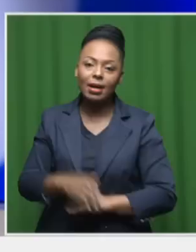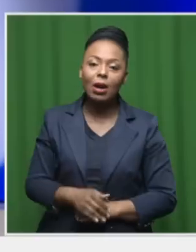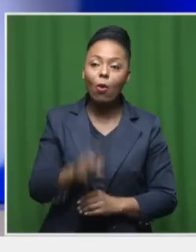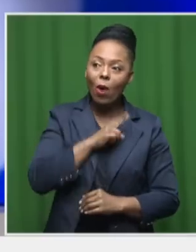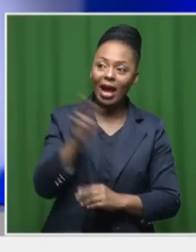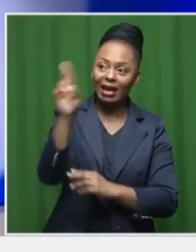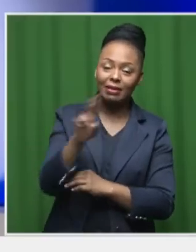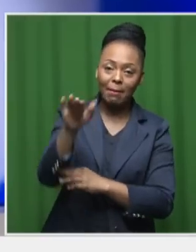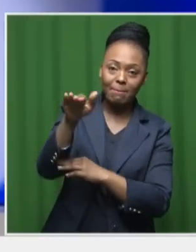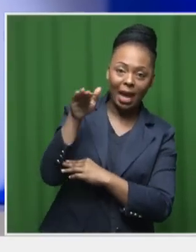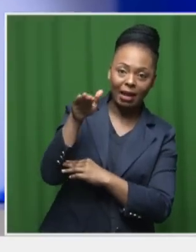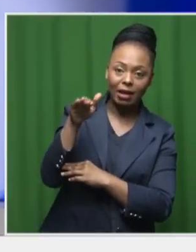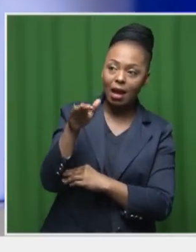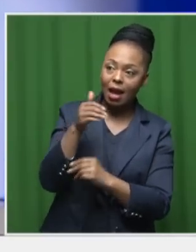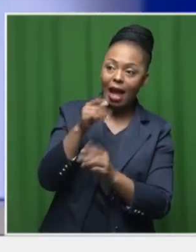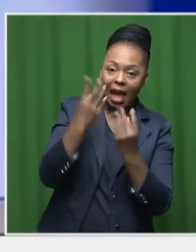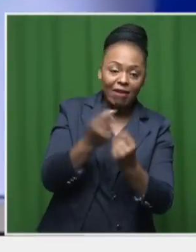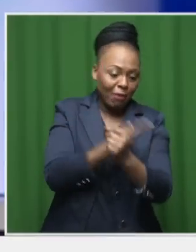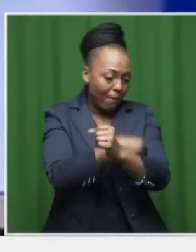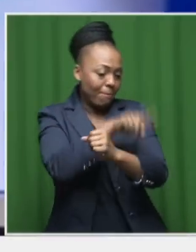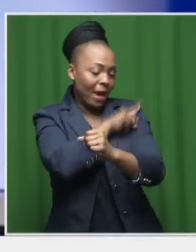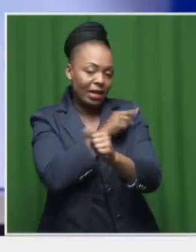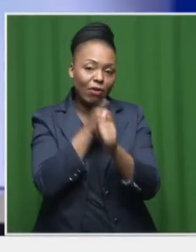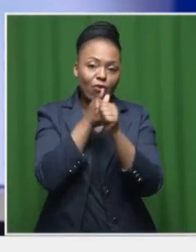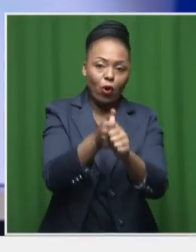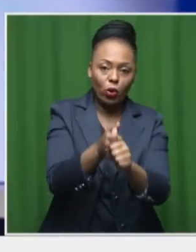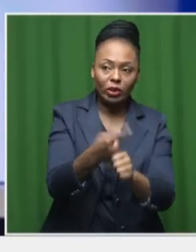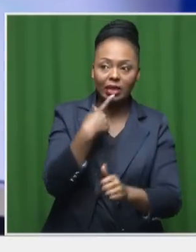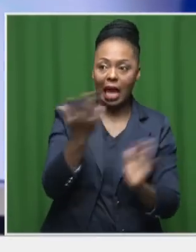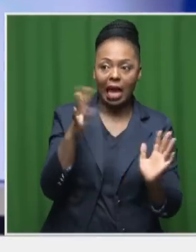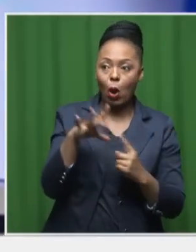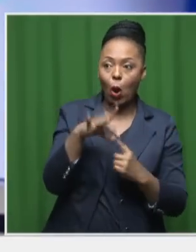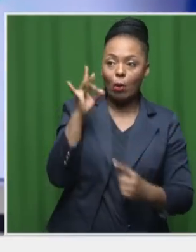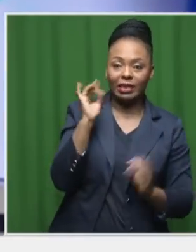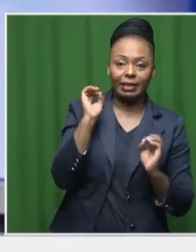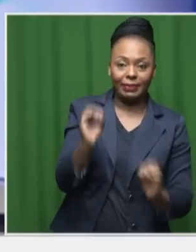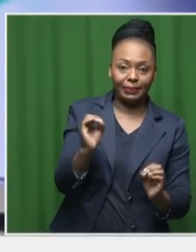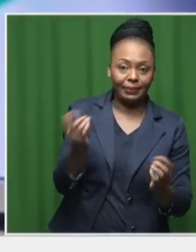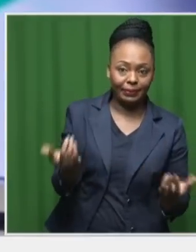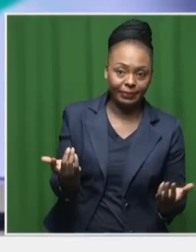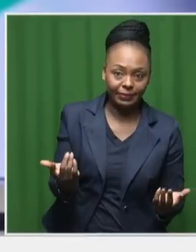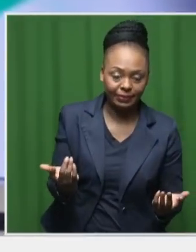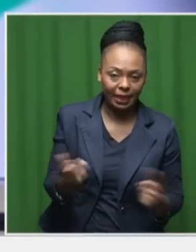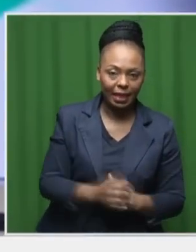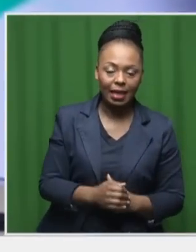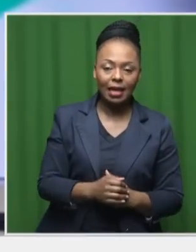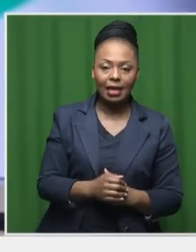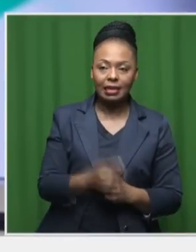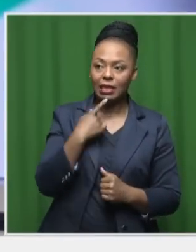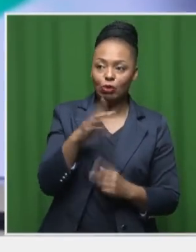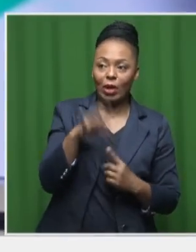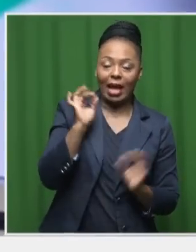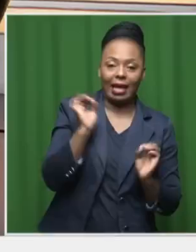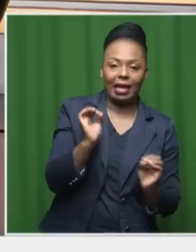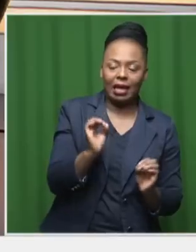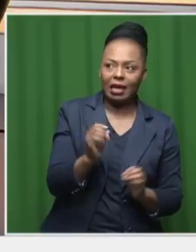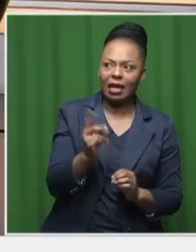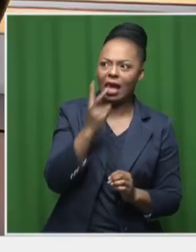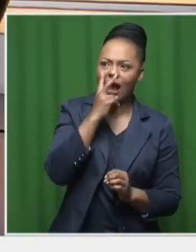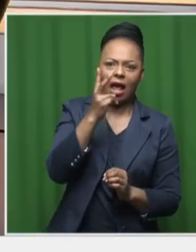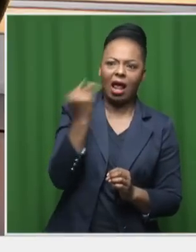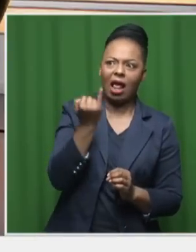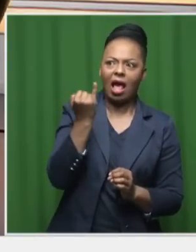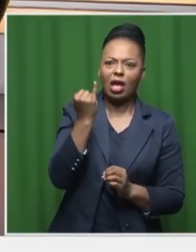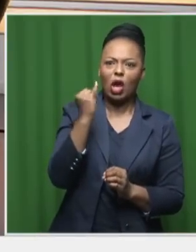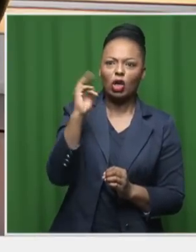have a mandate they are following, so they say they've got no option. This cycle is getting worse and worse. It feels like we're in a tornado,